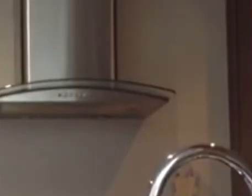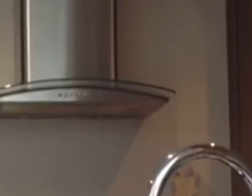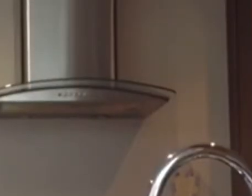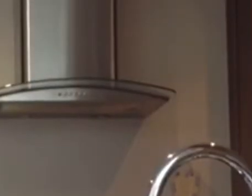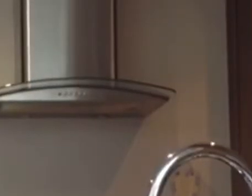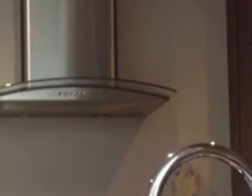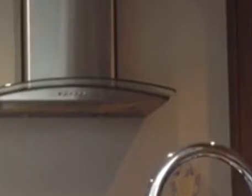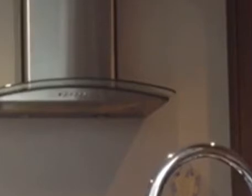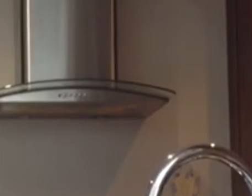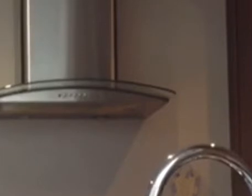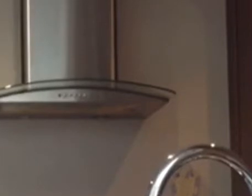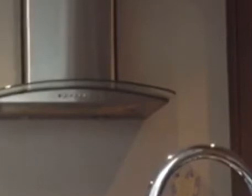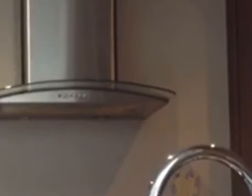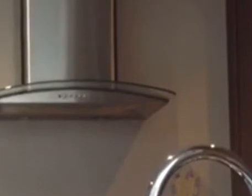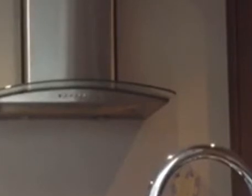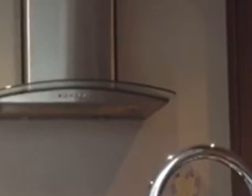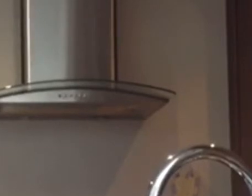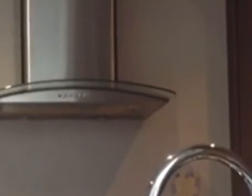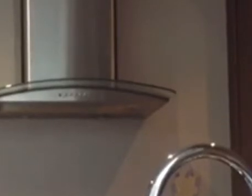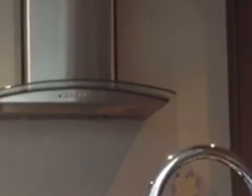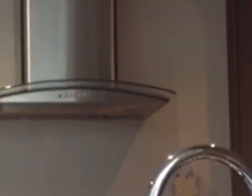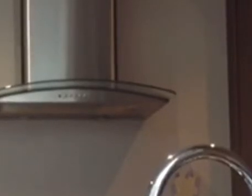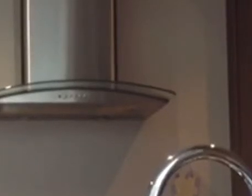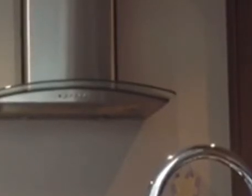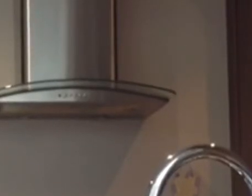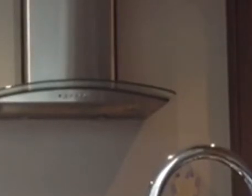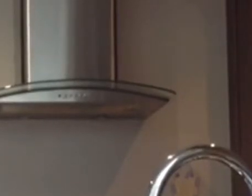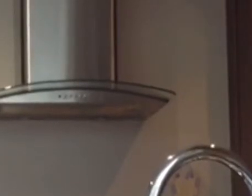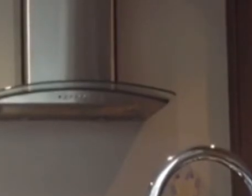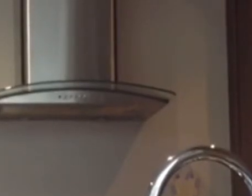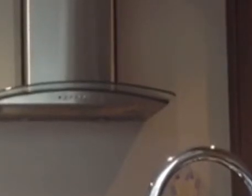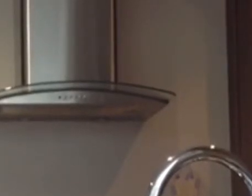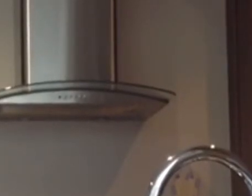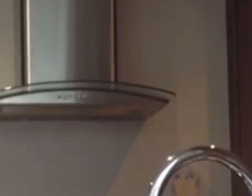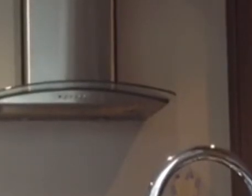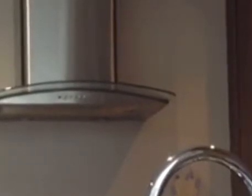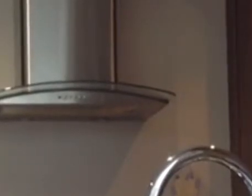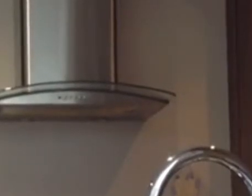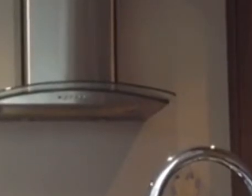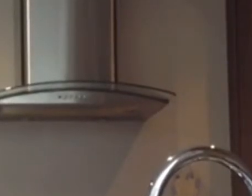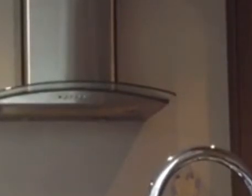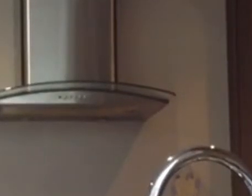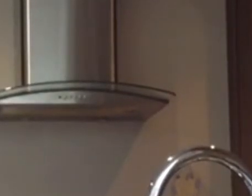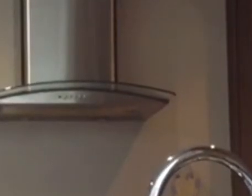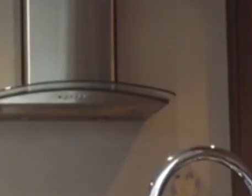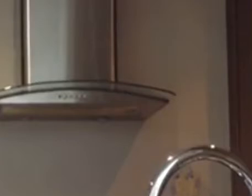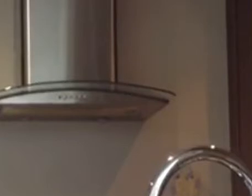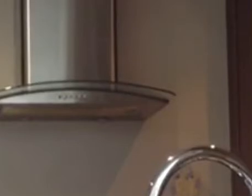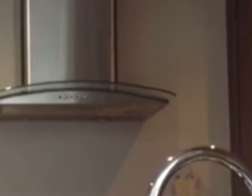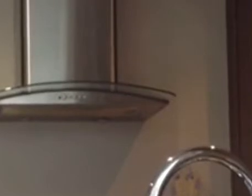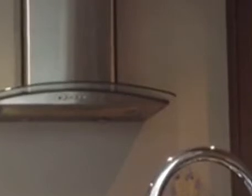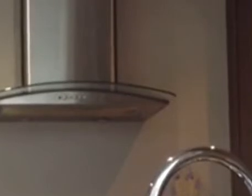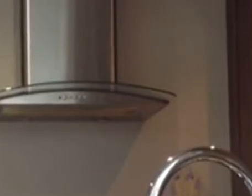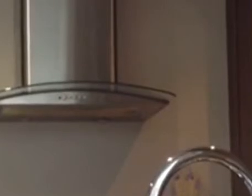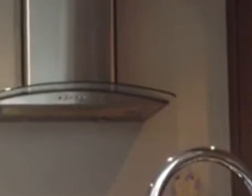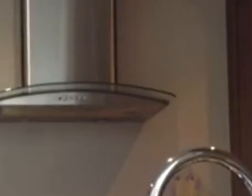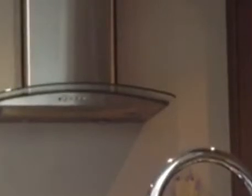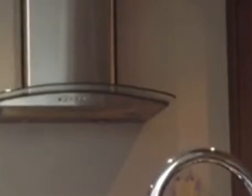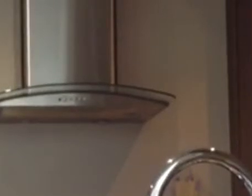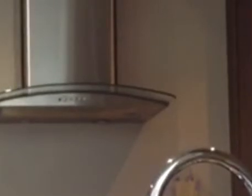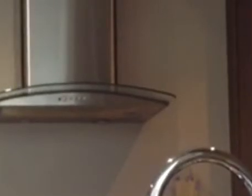This recipe says it makes 6 chocolate muffins, so obviously I've greased 6, and then I'm going to start and spoon my